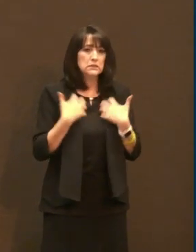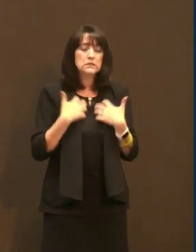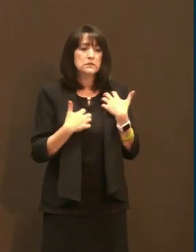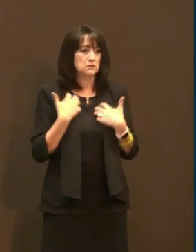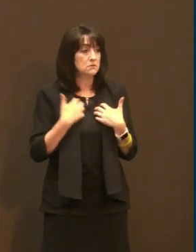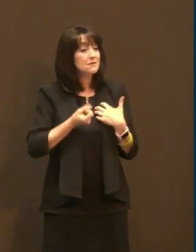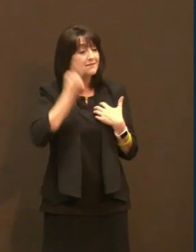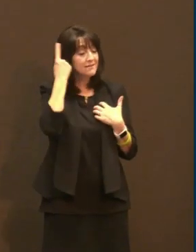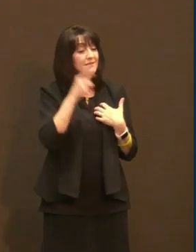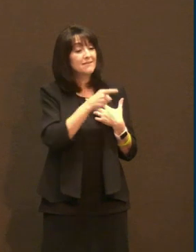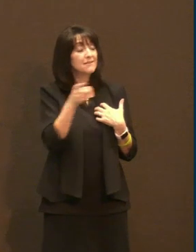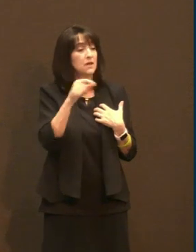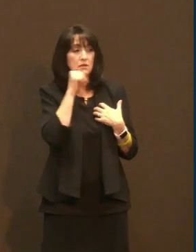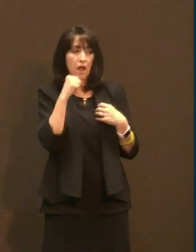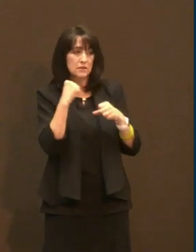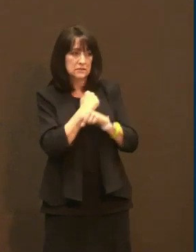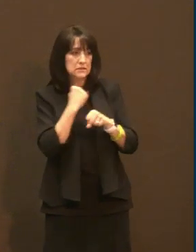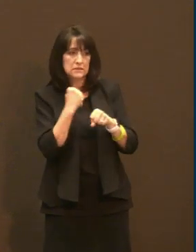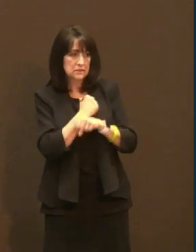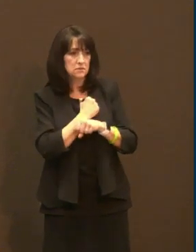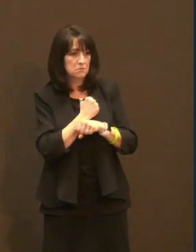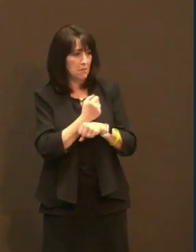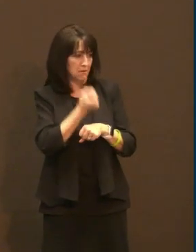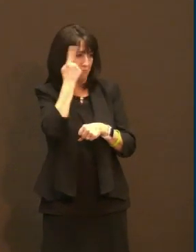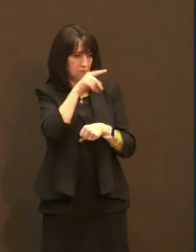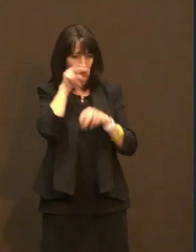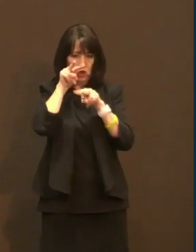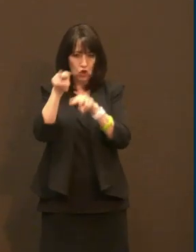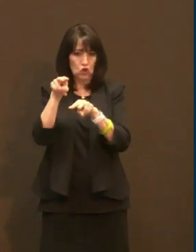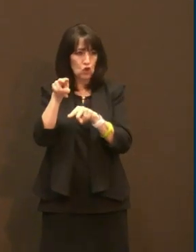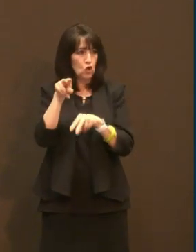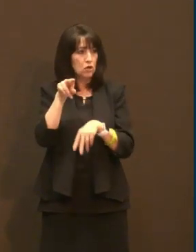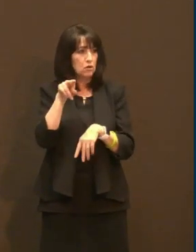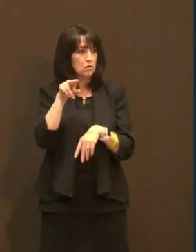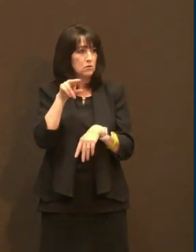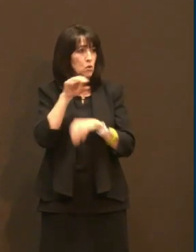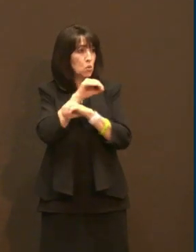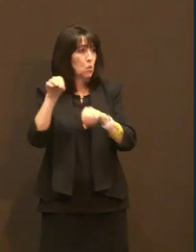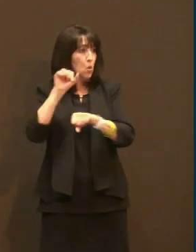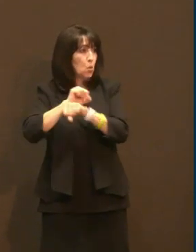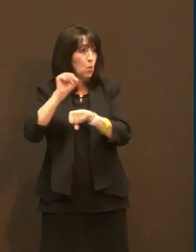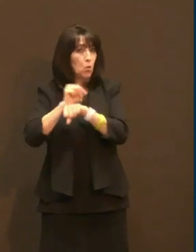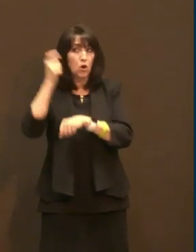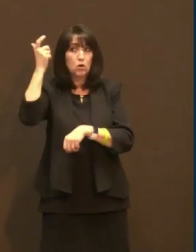measure, although you can look at the unemployment number, which is just off the charts.